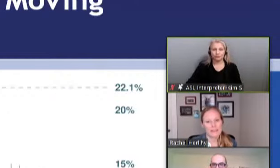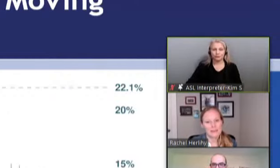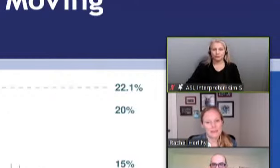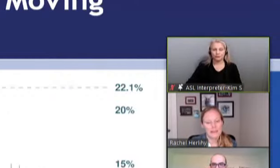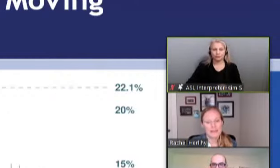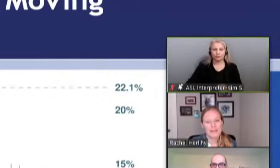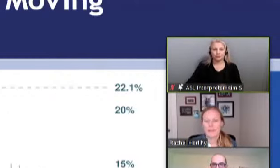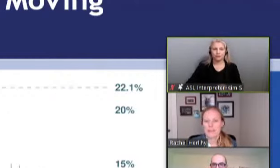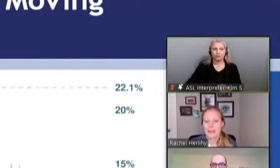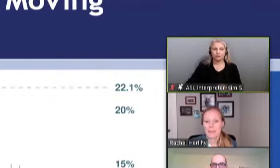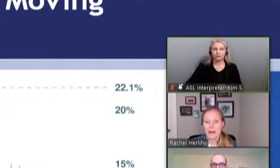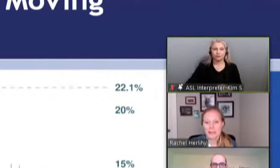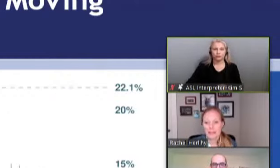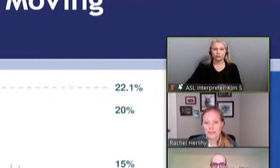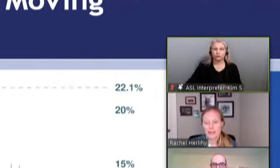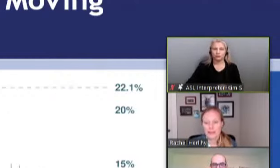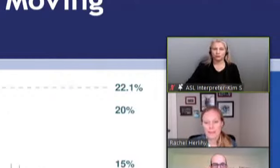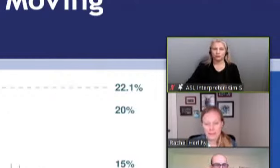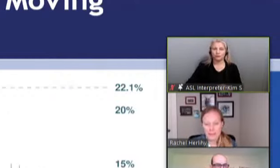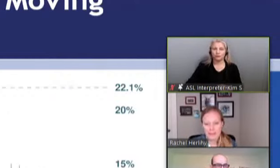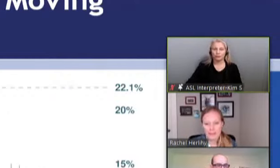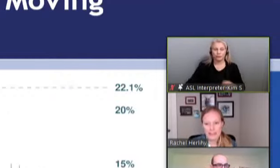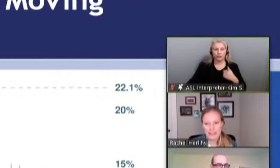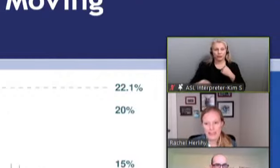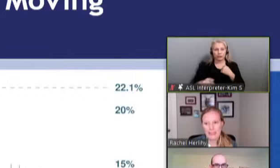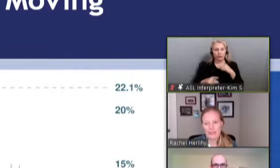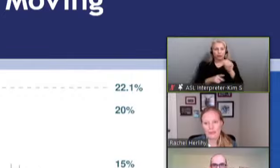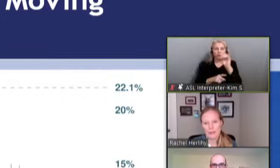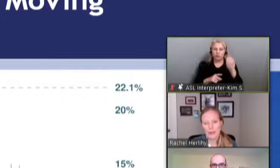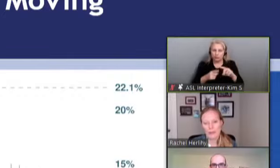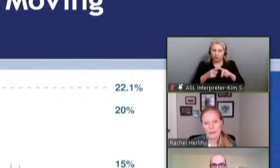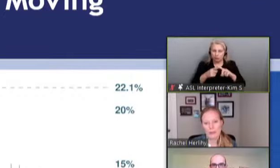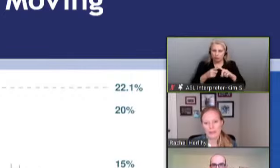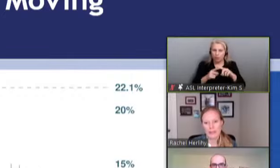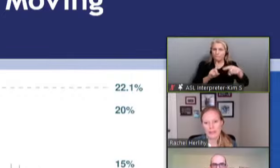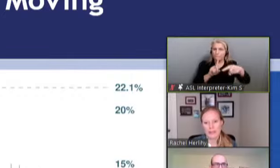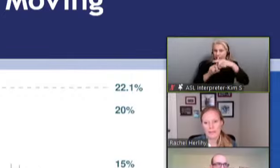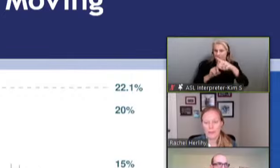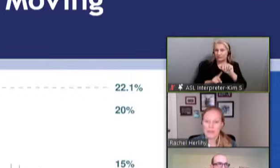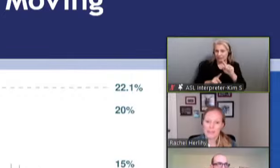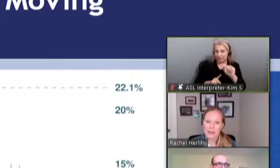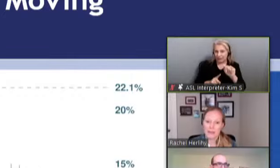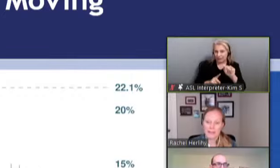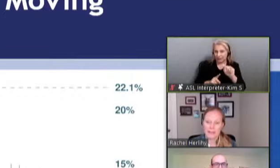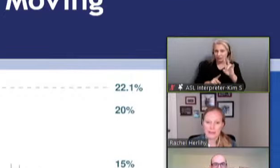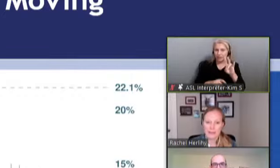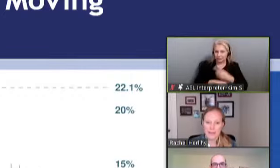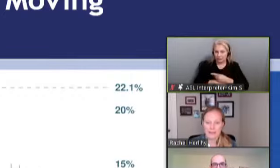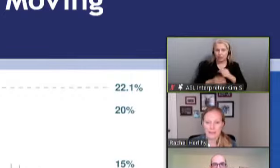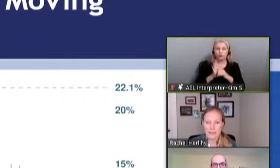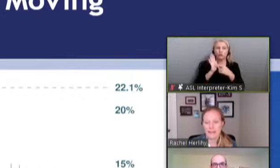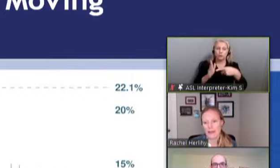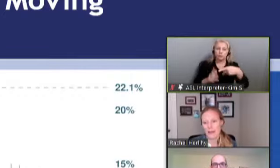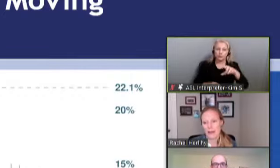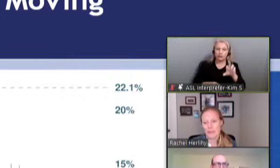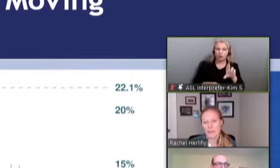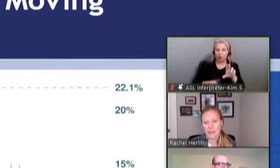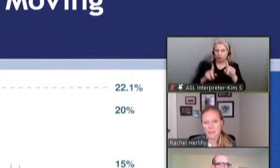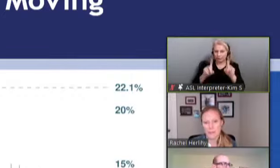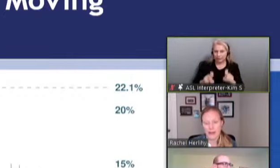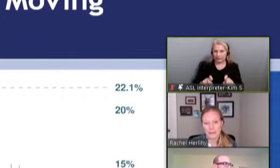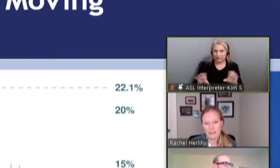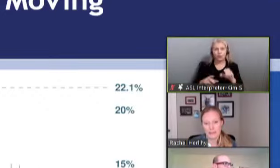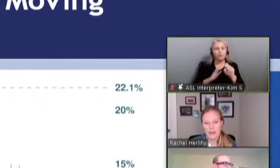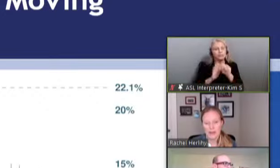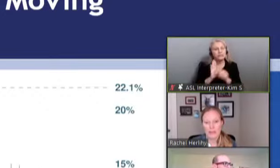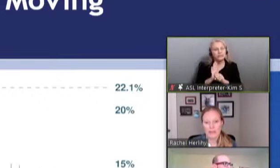All right, similarly, this is our percent positivity data. So showing you the percentage of our PCR tests that are done in the state that